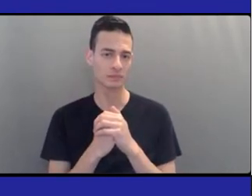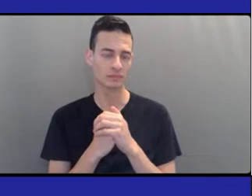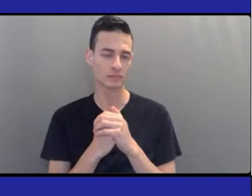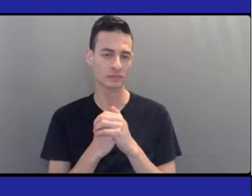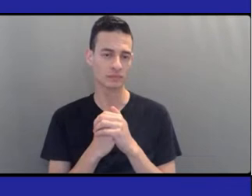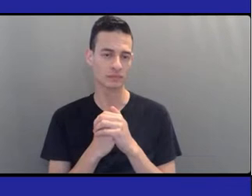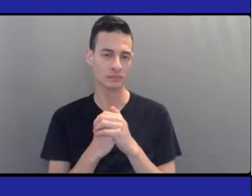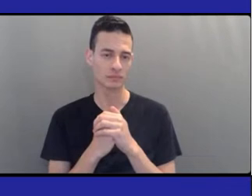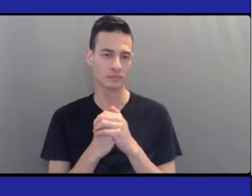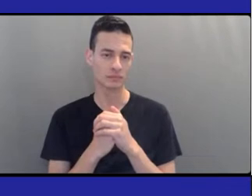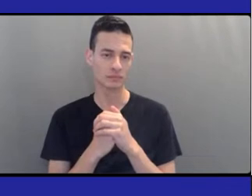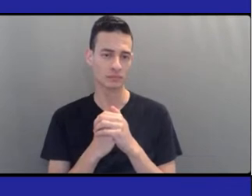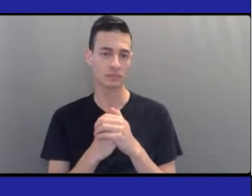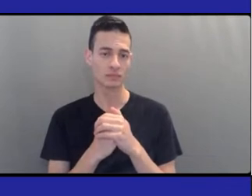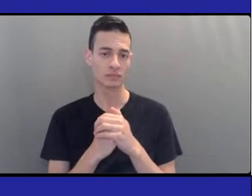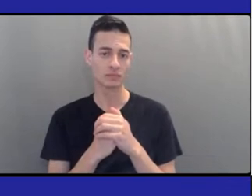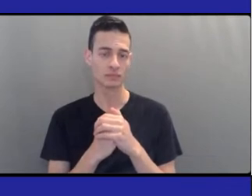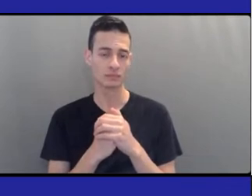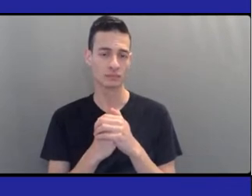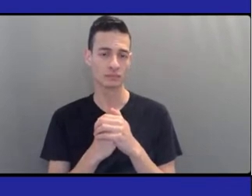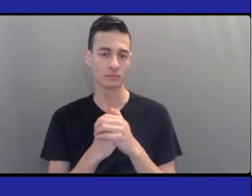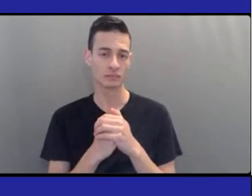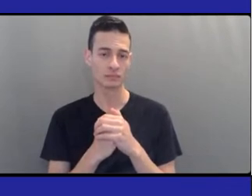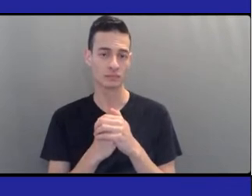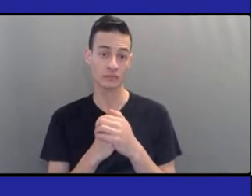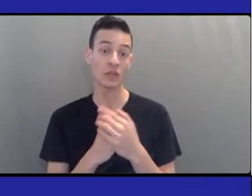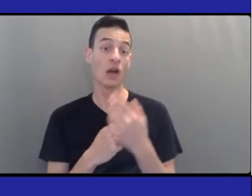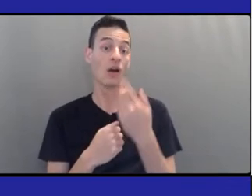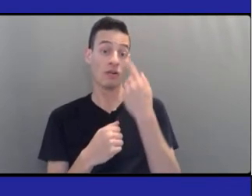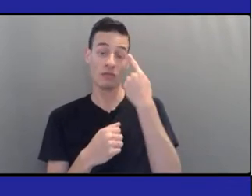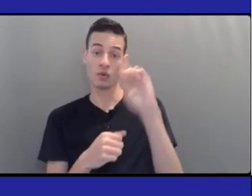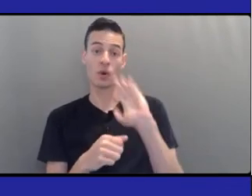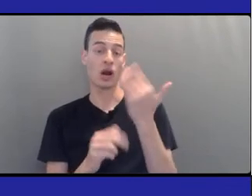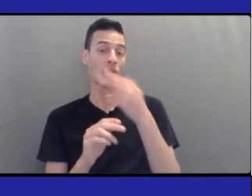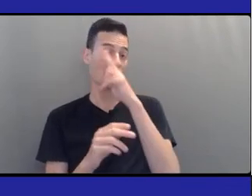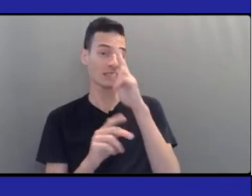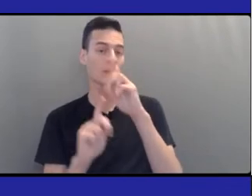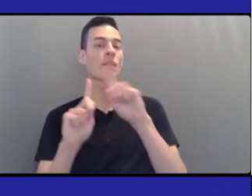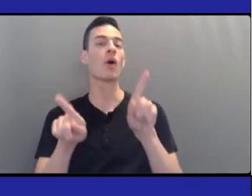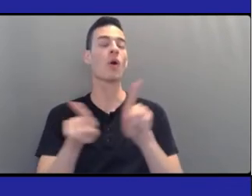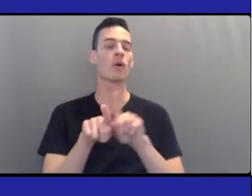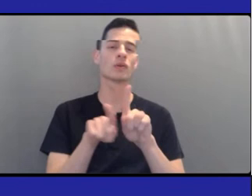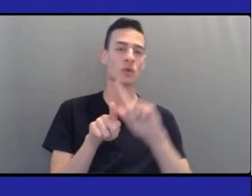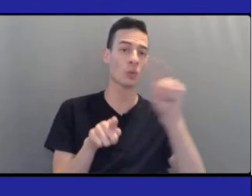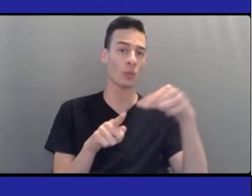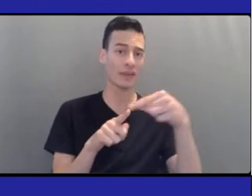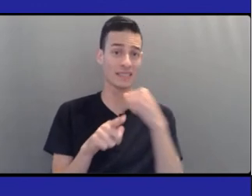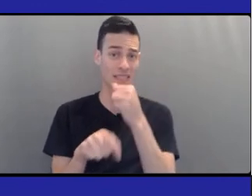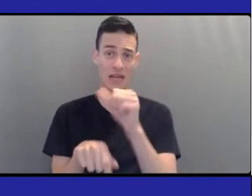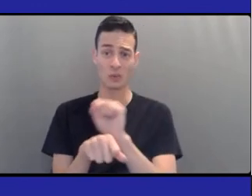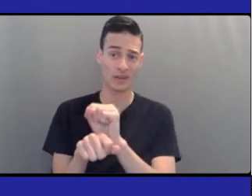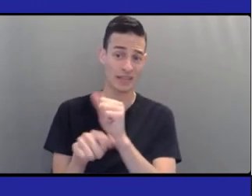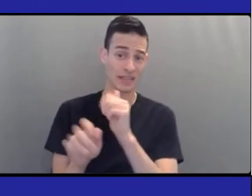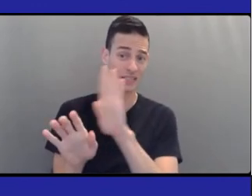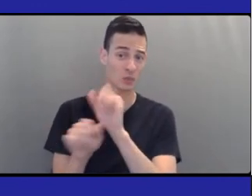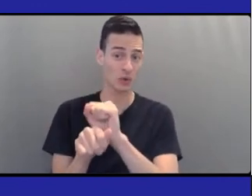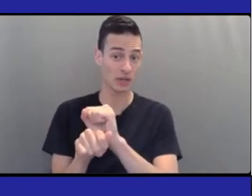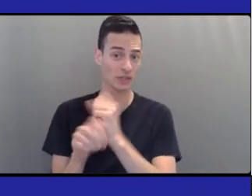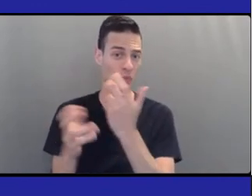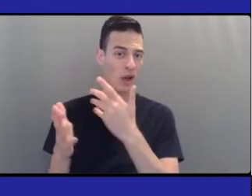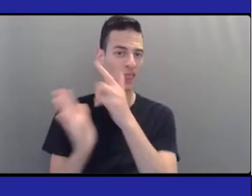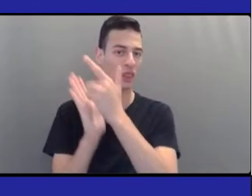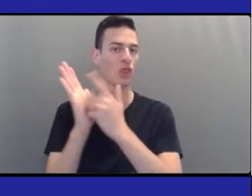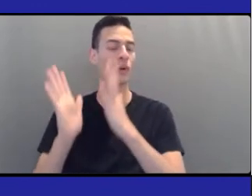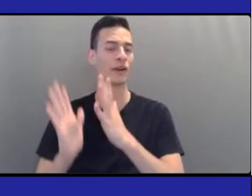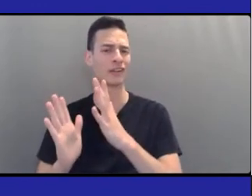not a partner at a law firm, a variety of good deeds in the community. And Sal, you're a tremendous person